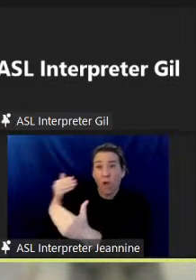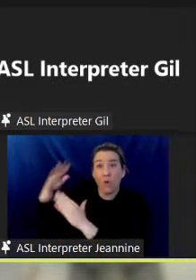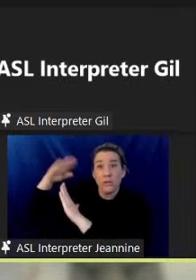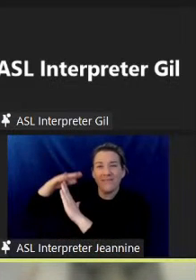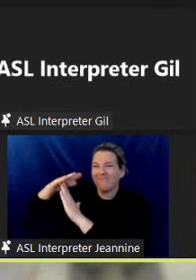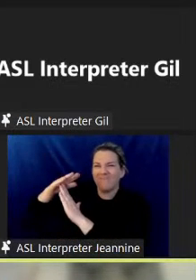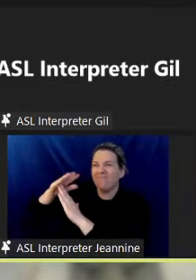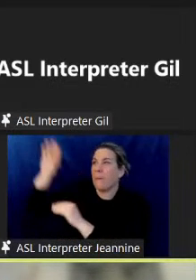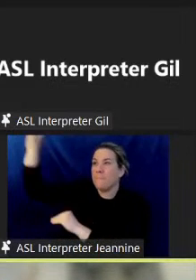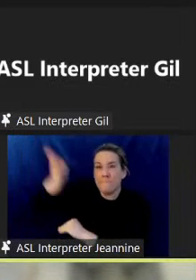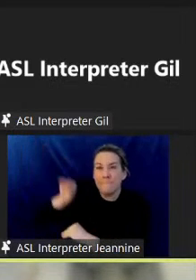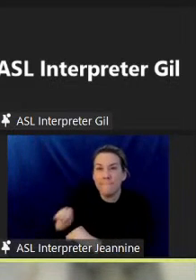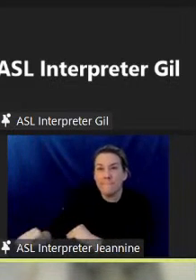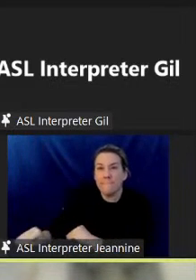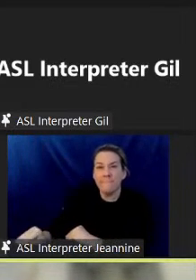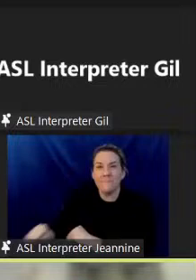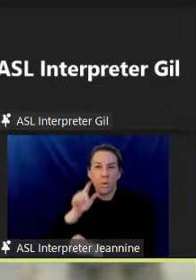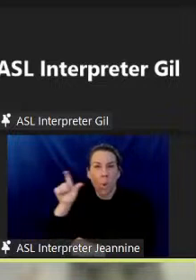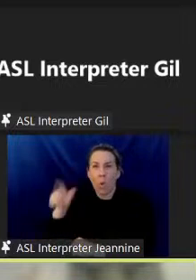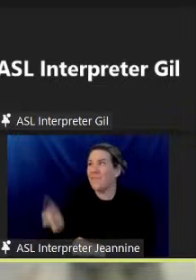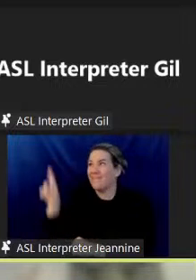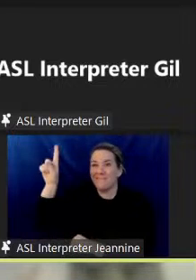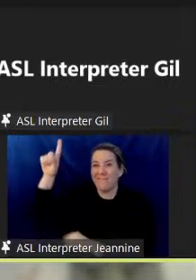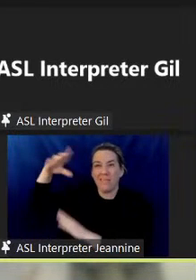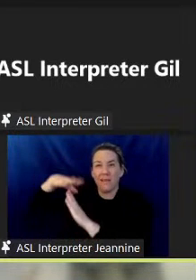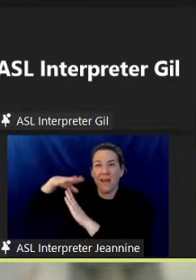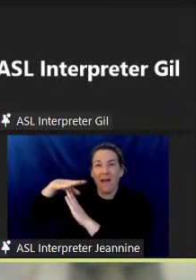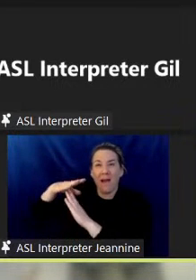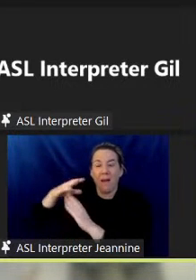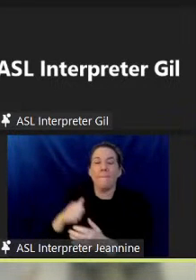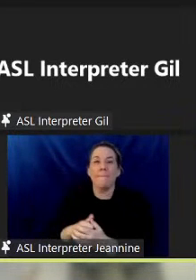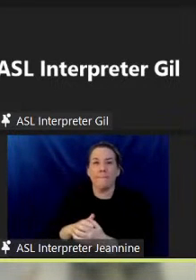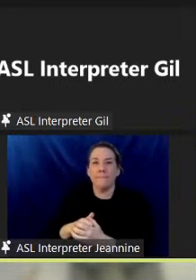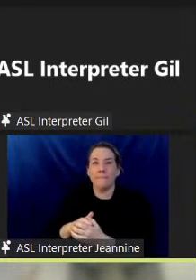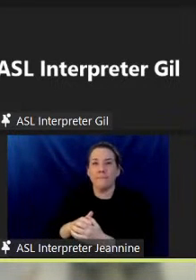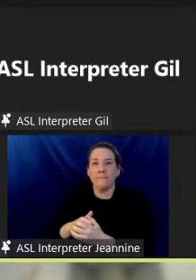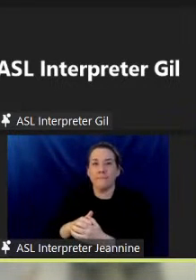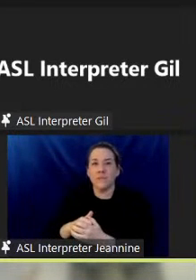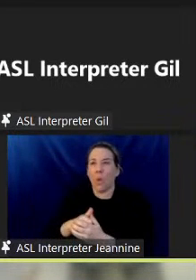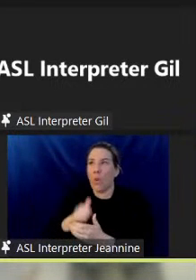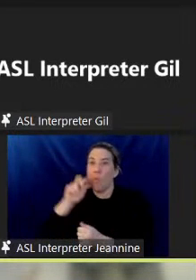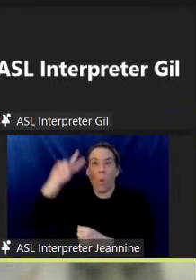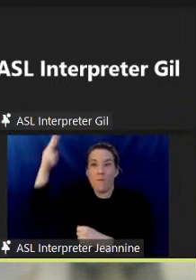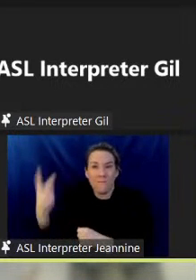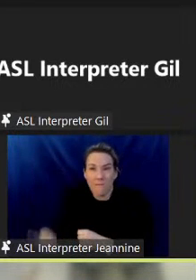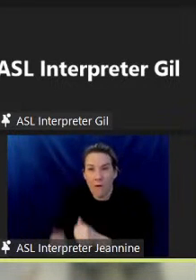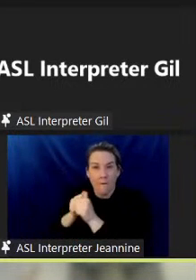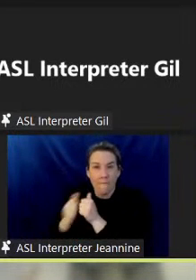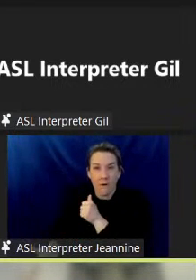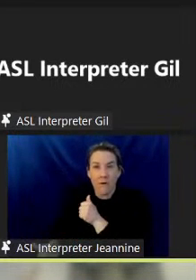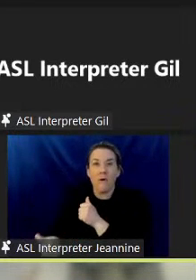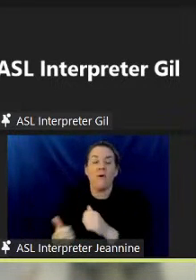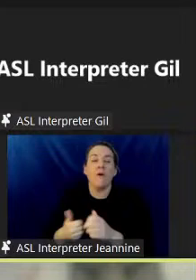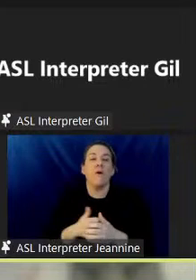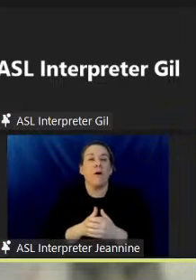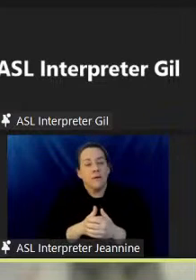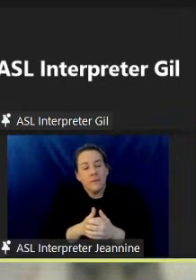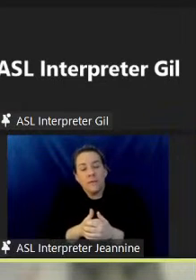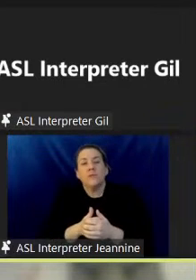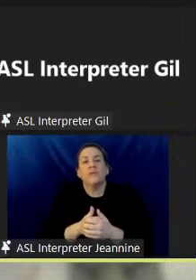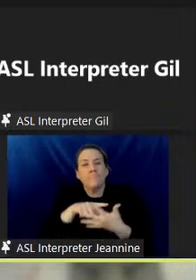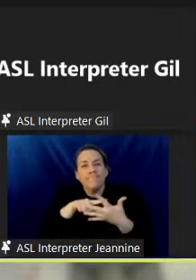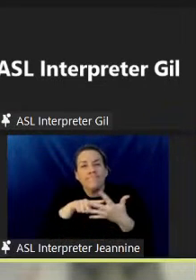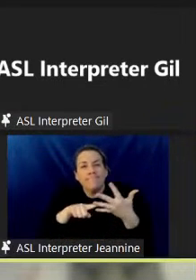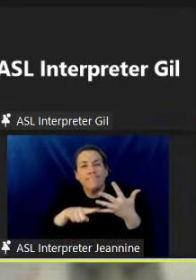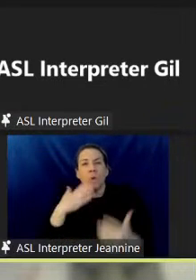things up high. And then they have less distance to fall or travel. Those are just good things that you want to